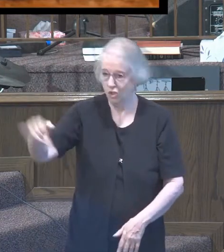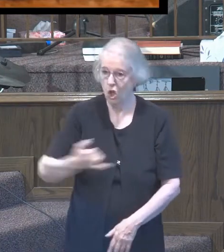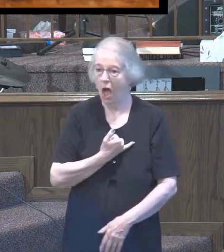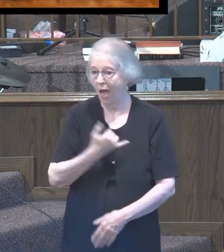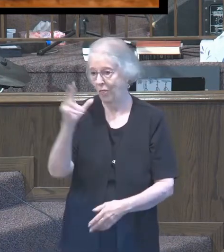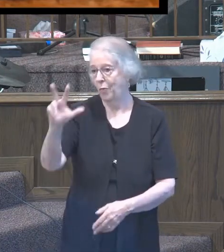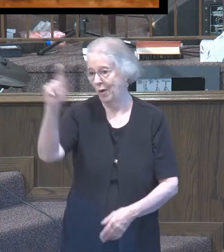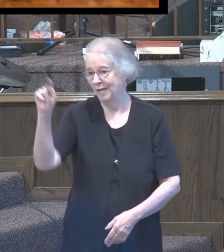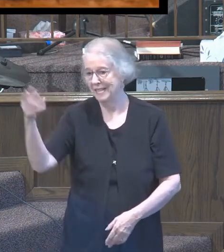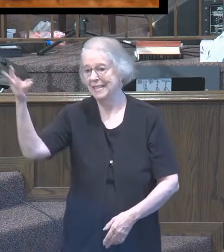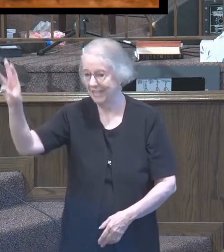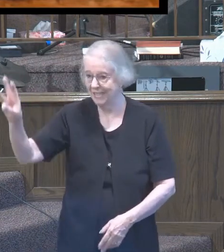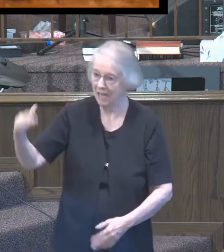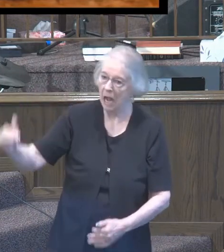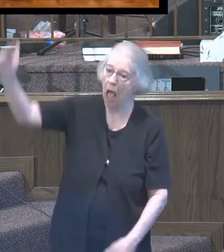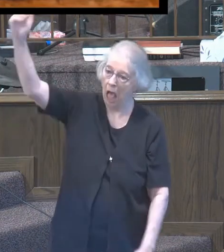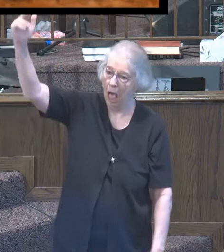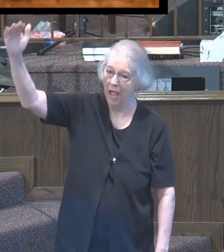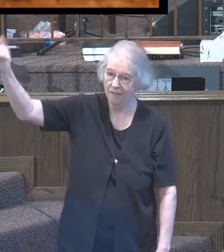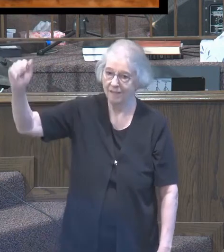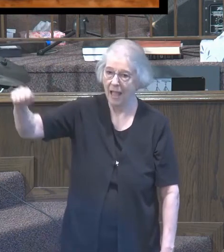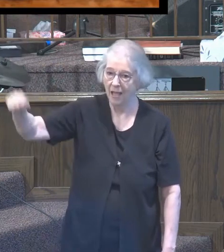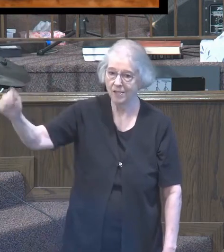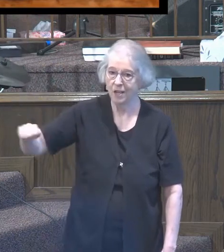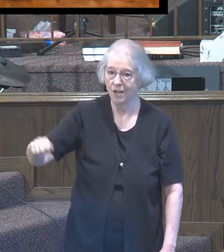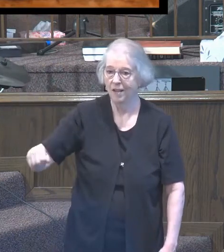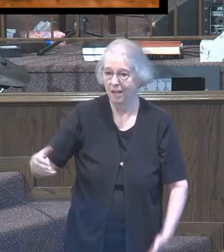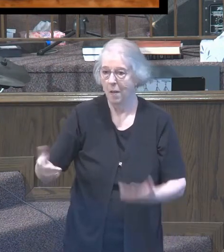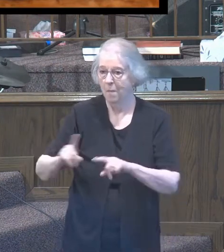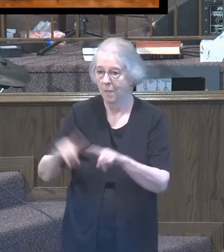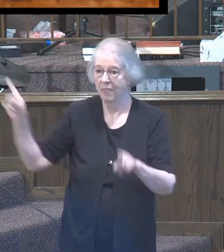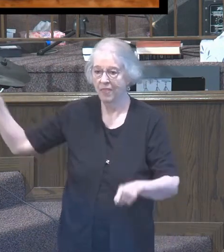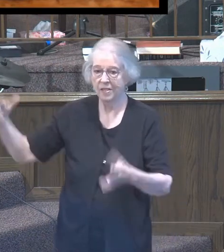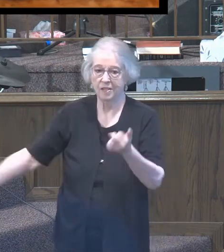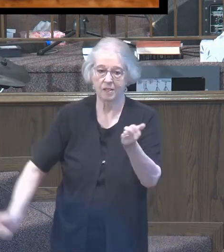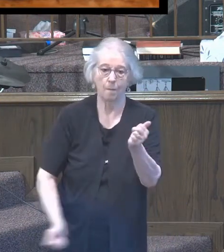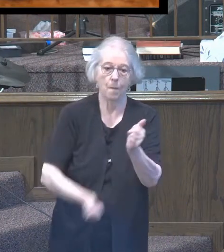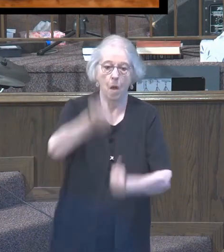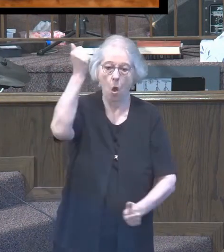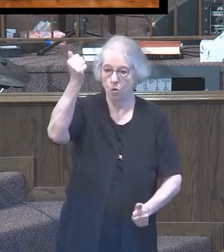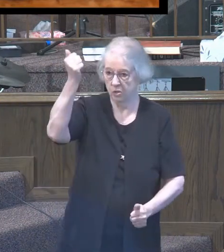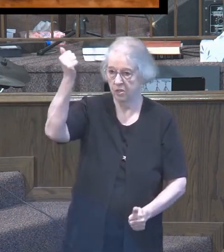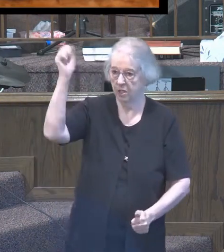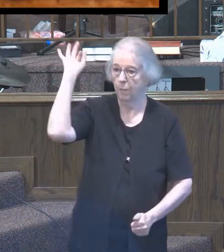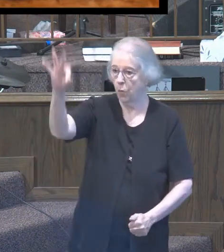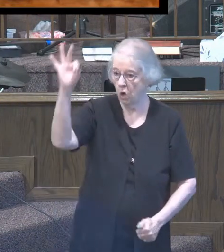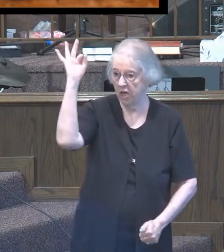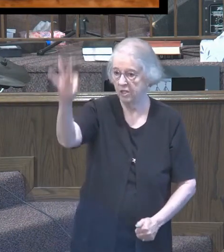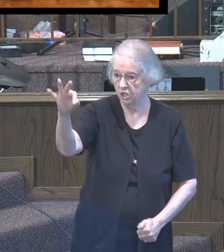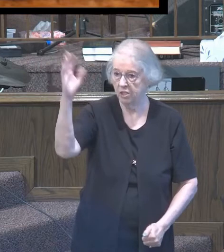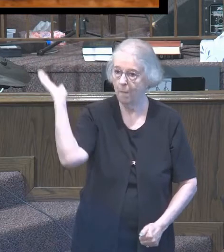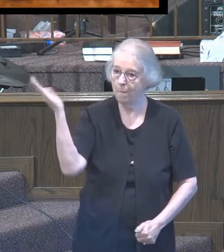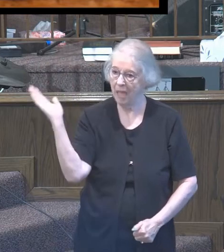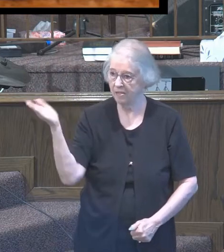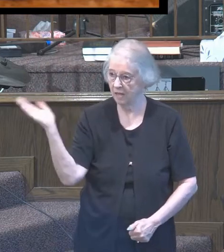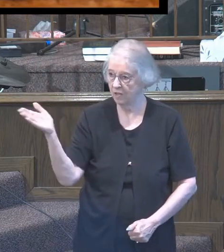there in the high ranking. Romans 12, verses 1 and 2 is probably up there as far as the number, the